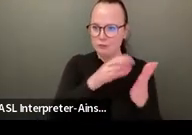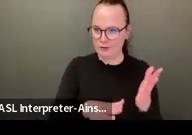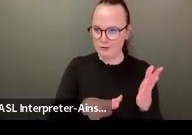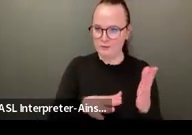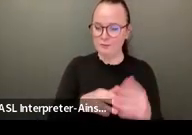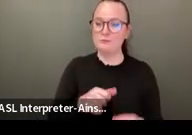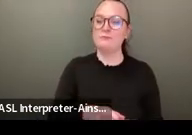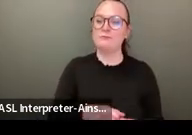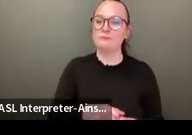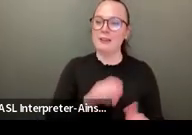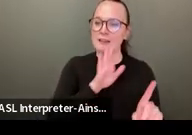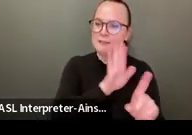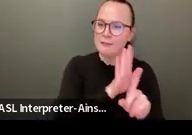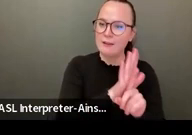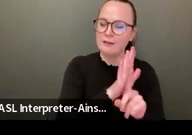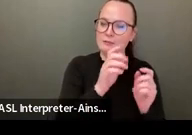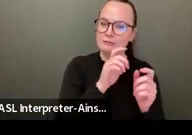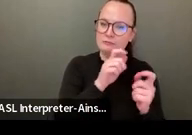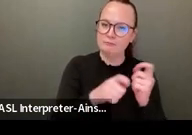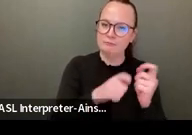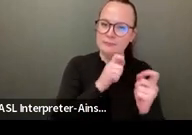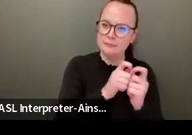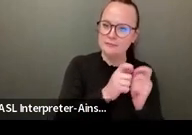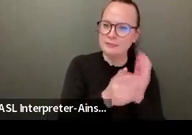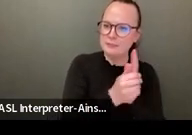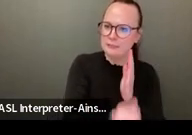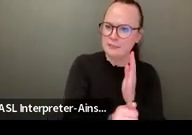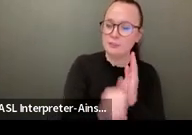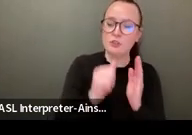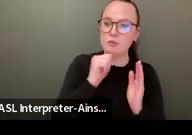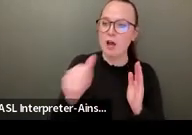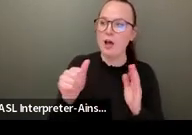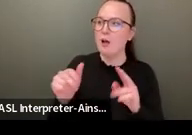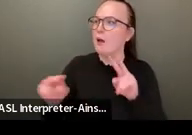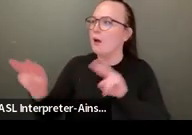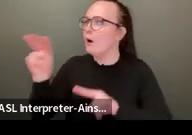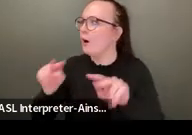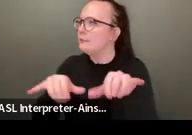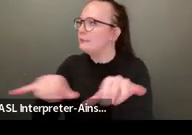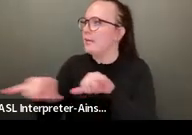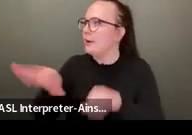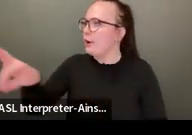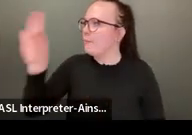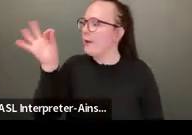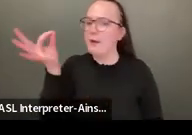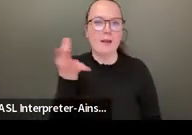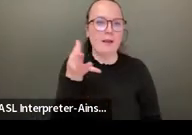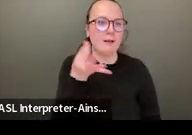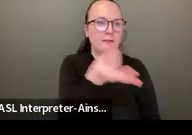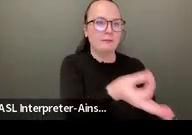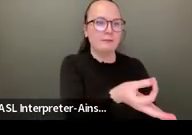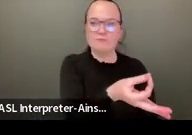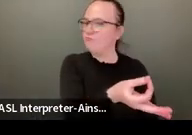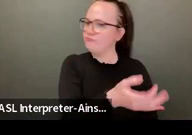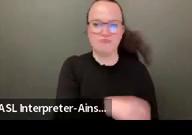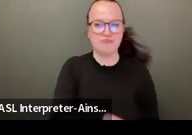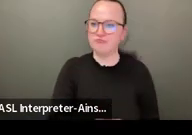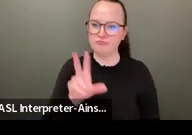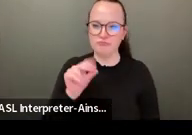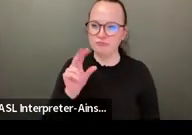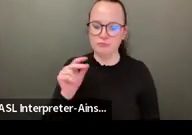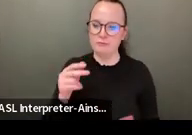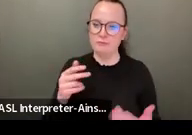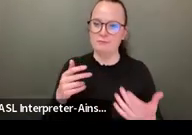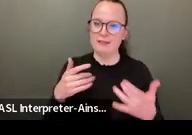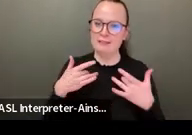So you're not going to go to the standards and pull one and make that the goal. Often they entail more than one skill, and you